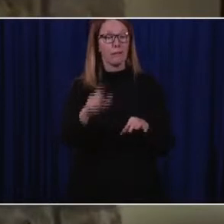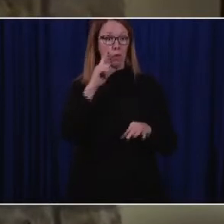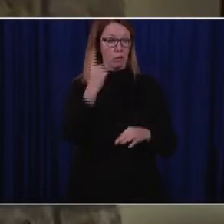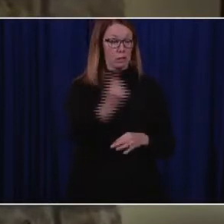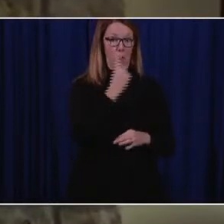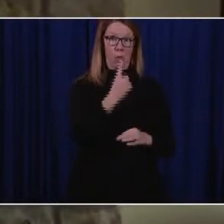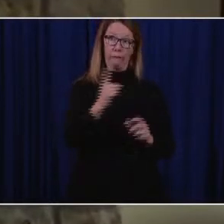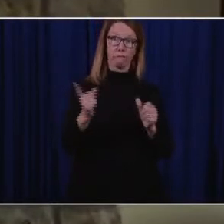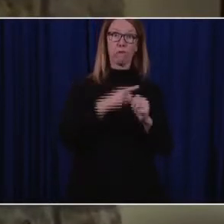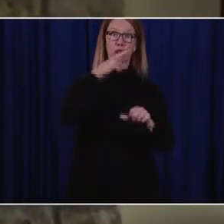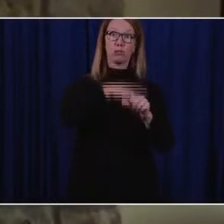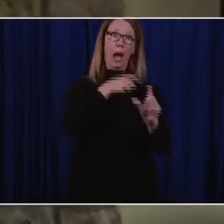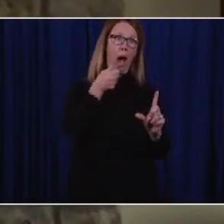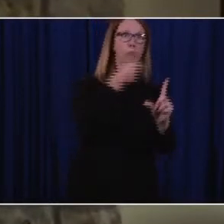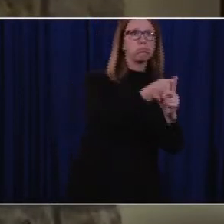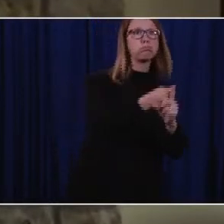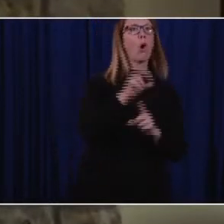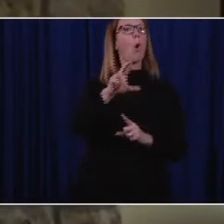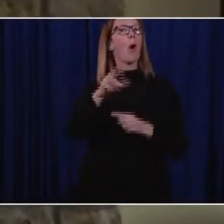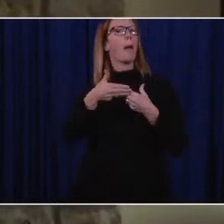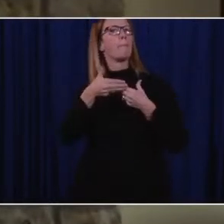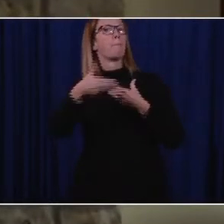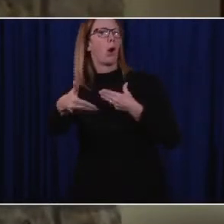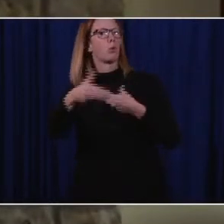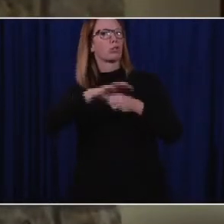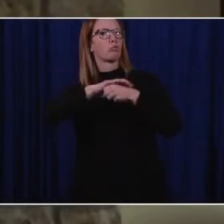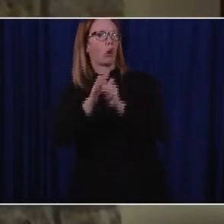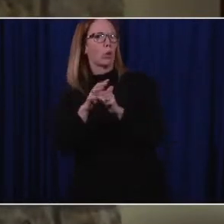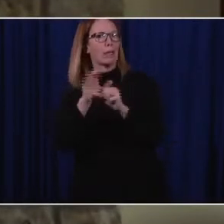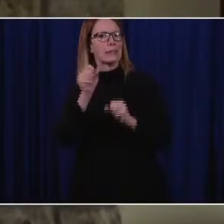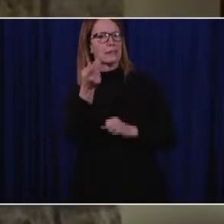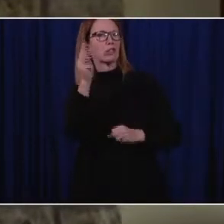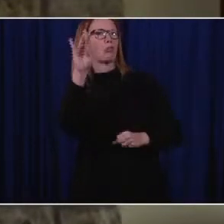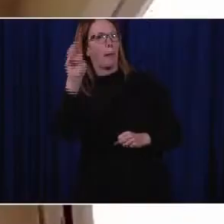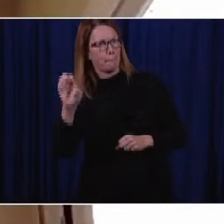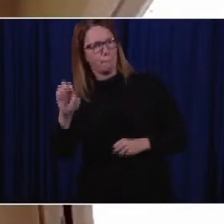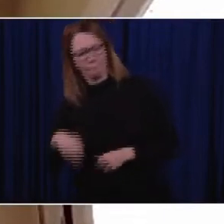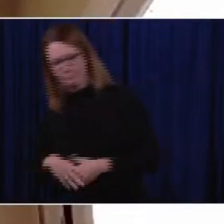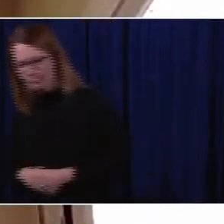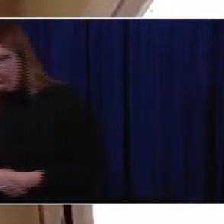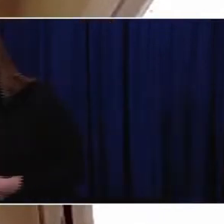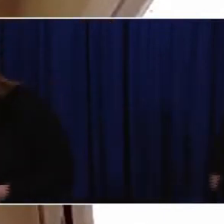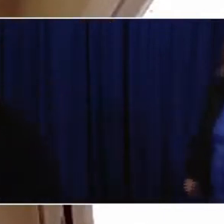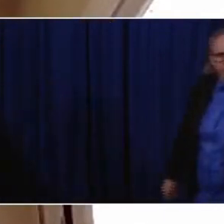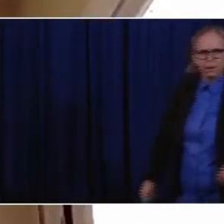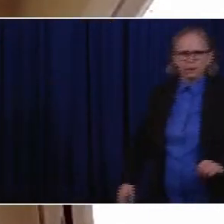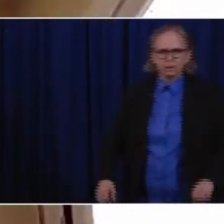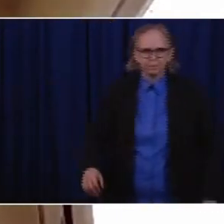just suffering from post-COVID syndrome? Thank you. Yes, those are 2 very good and related